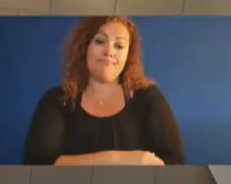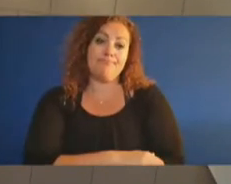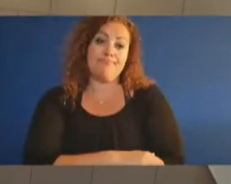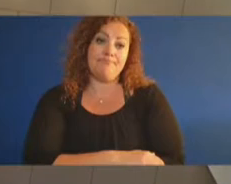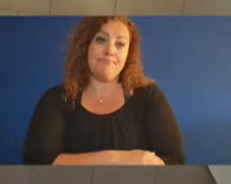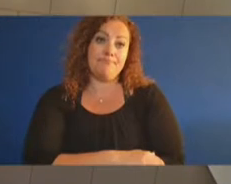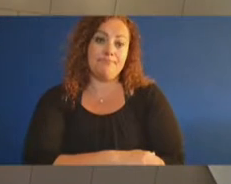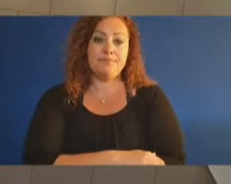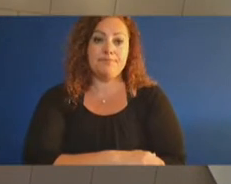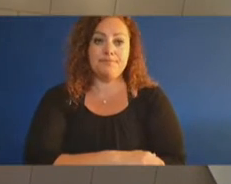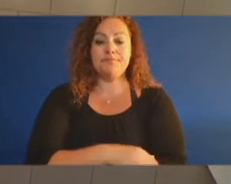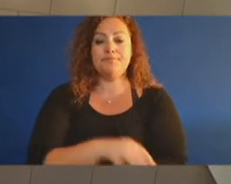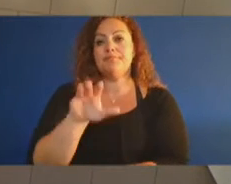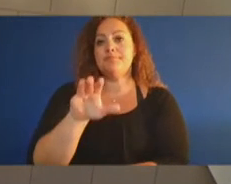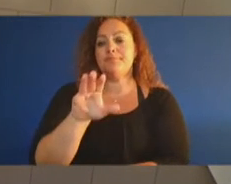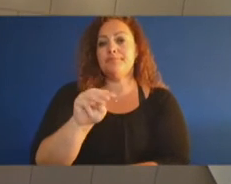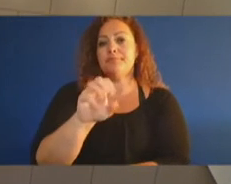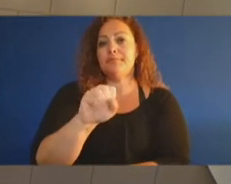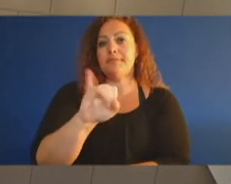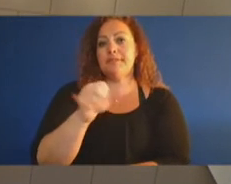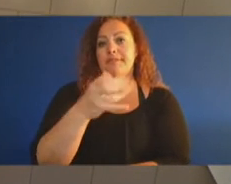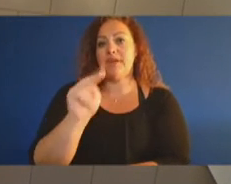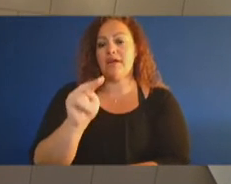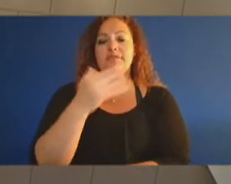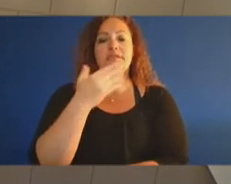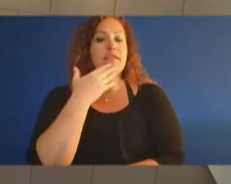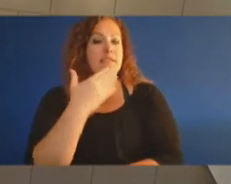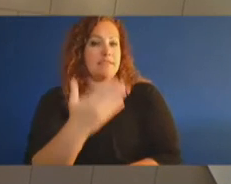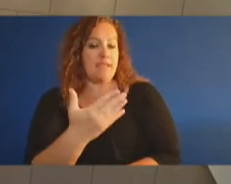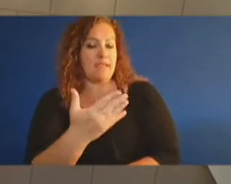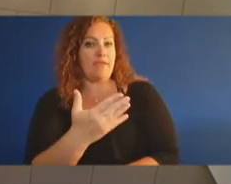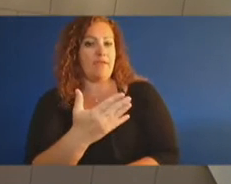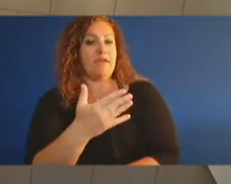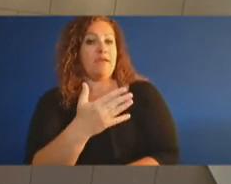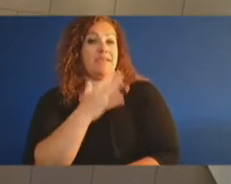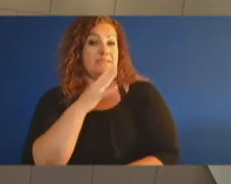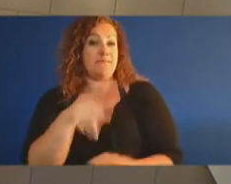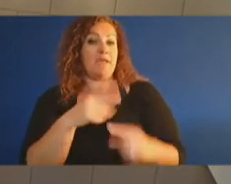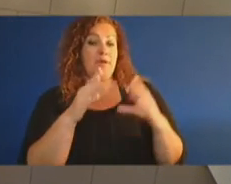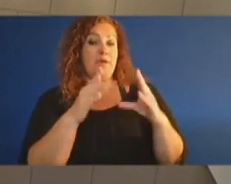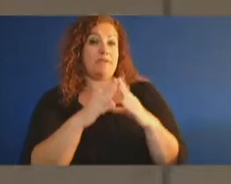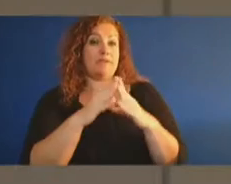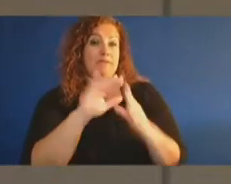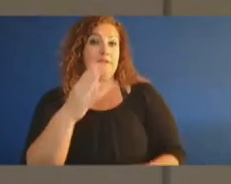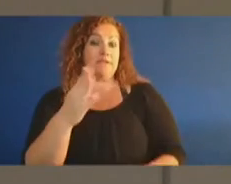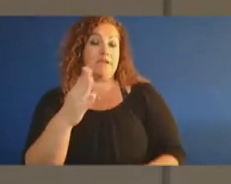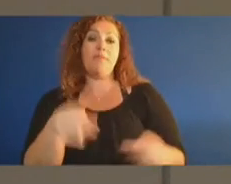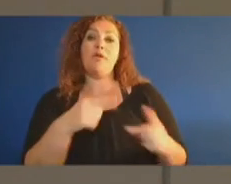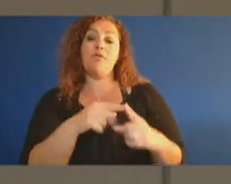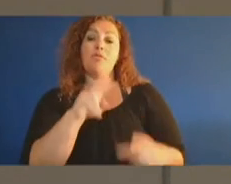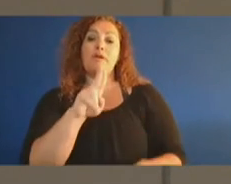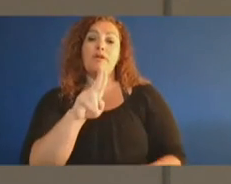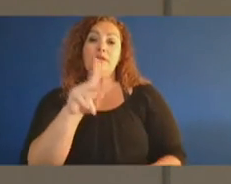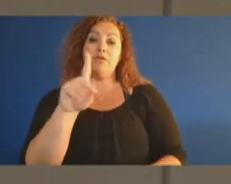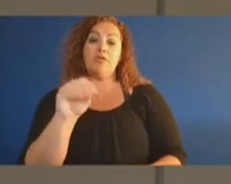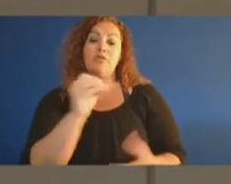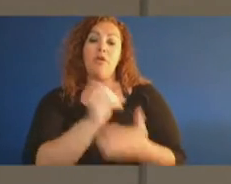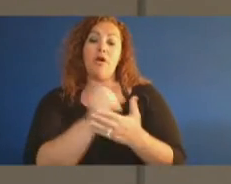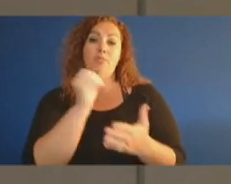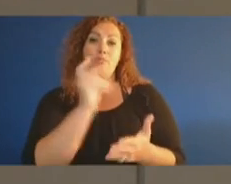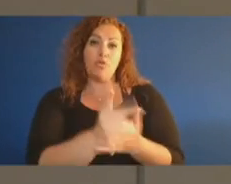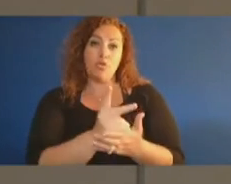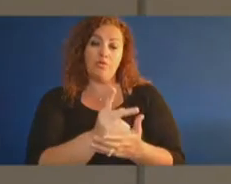Miss Johnson thank you Madame mayor speaking of the city's job when the Udo was approved in the